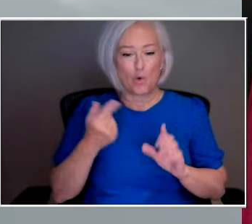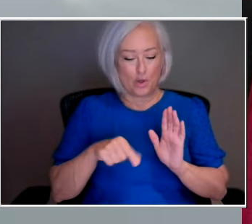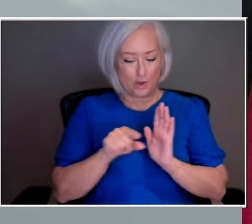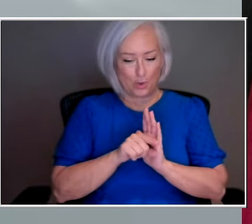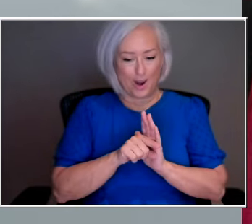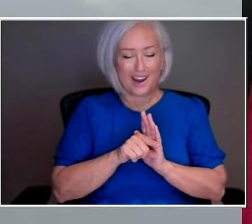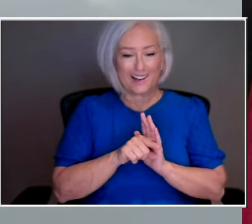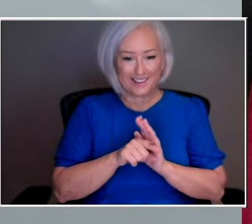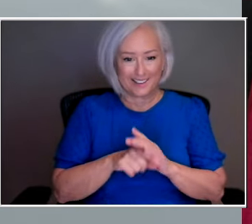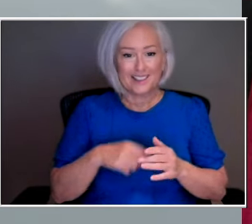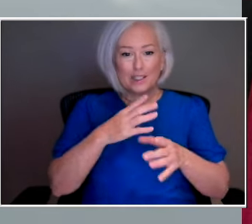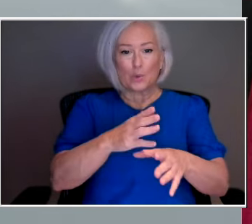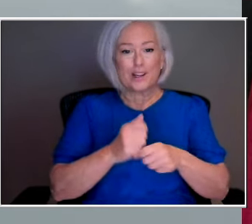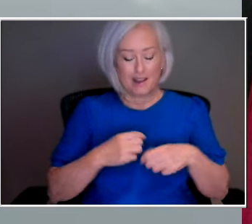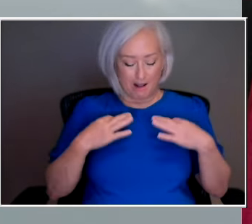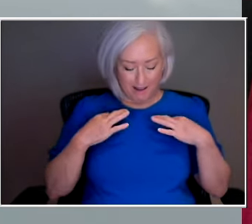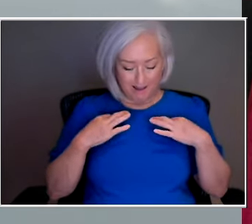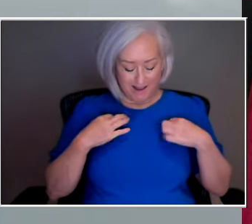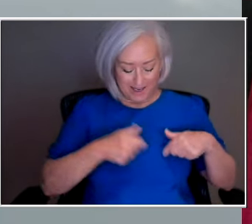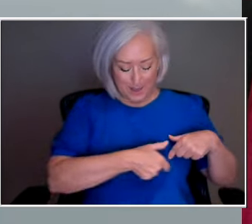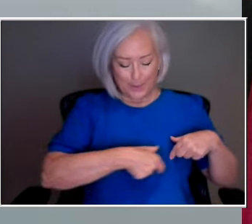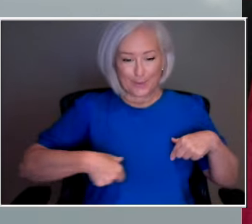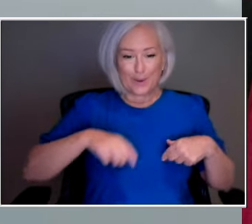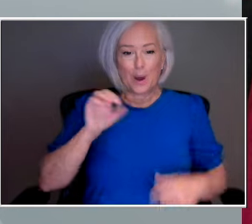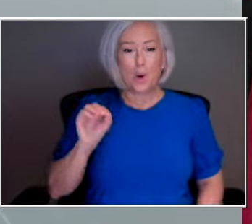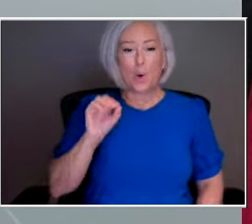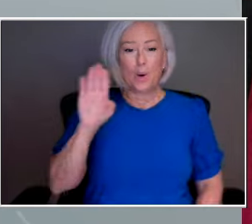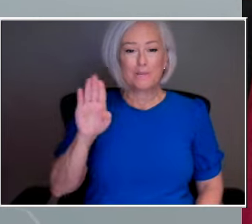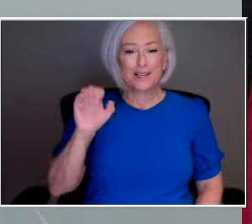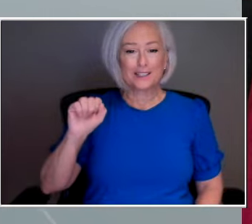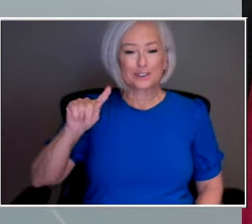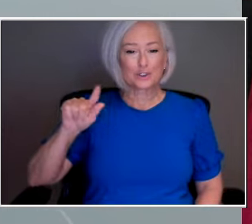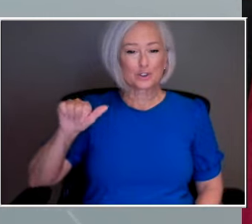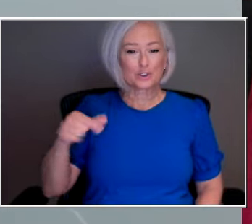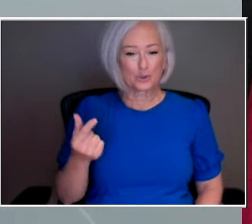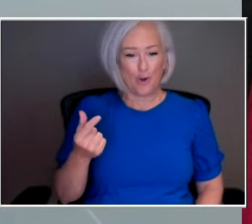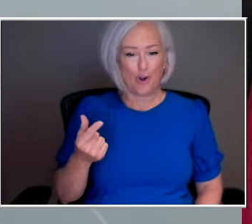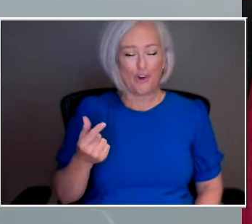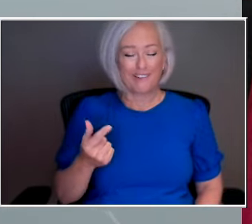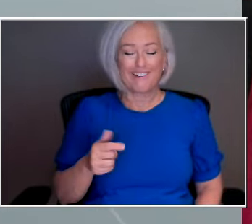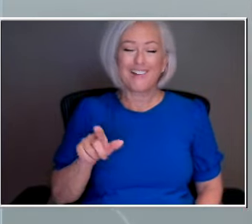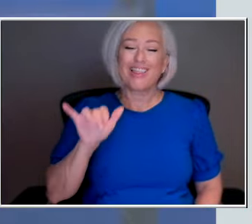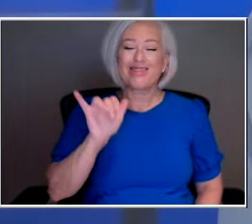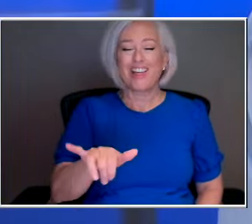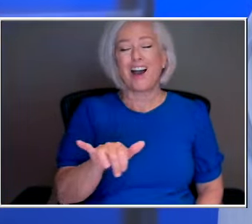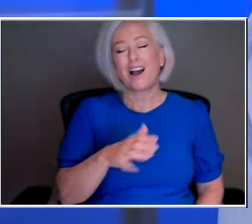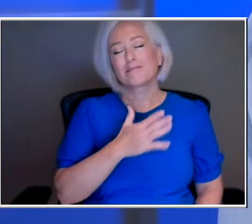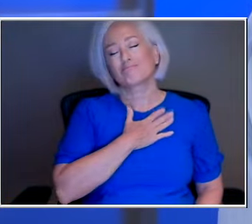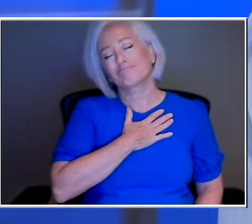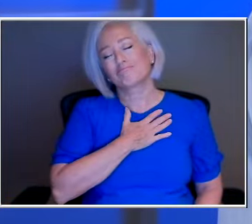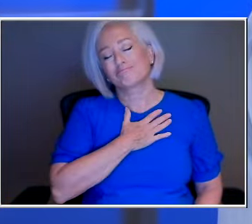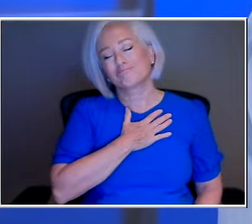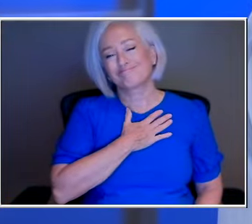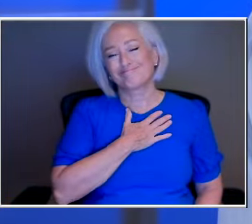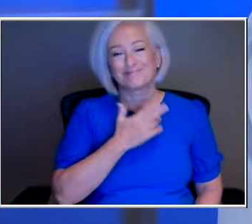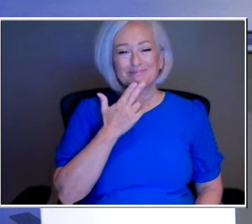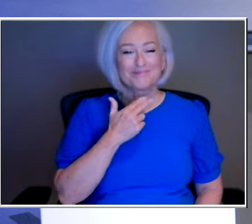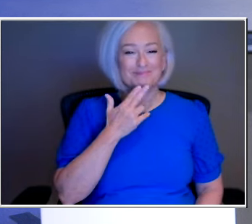these OB Strong T-shirts when they heard about my diagnosis. And so that just was... That's pretty darn cool. Yeah.